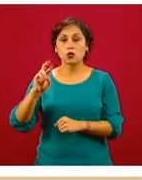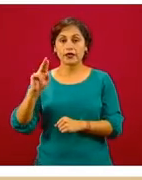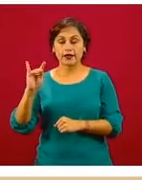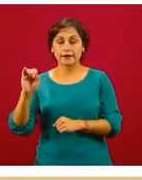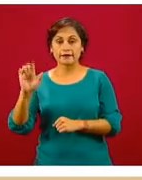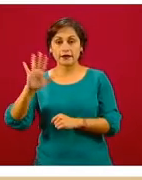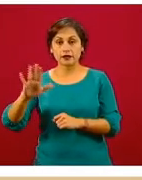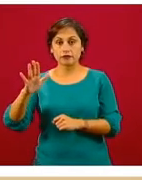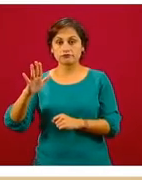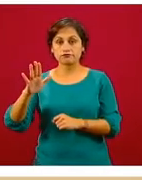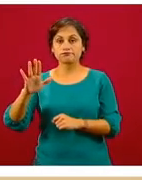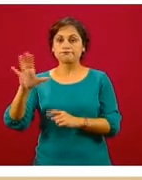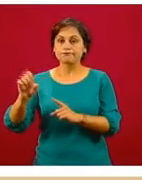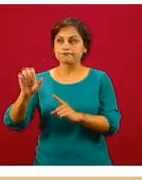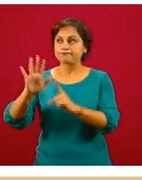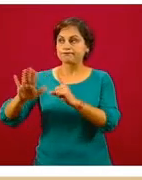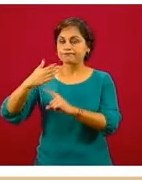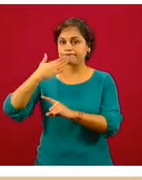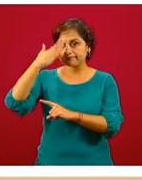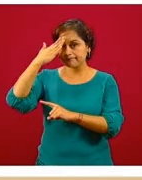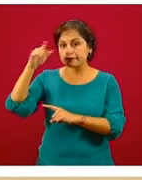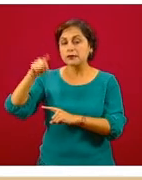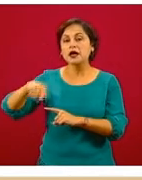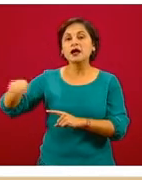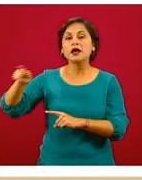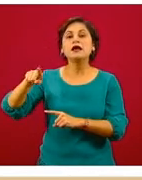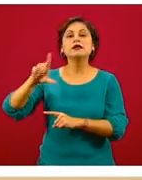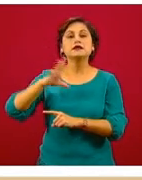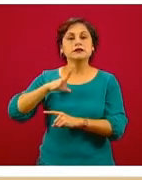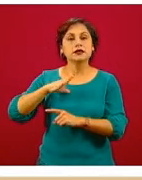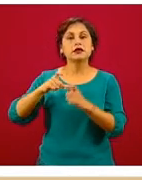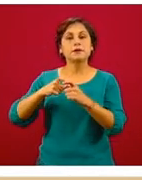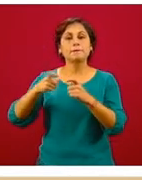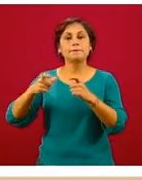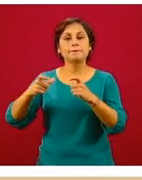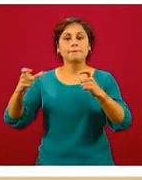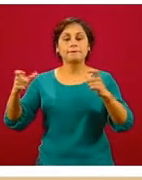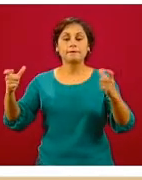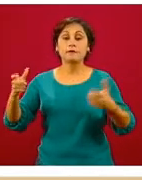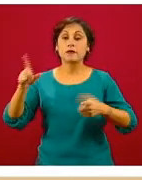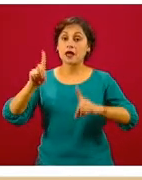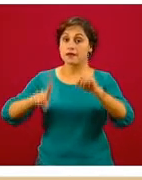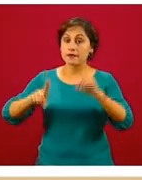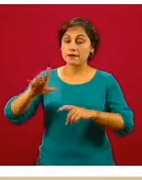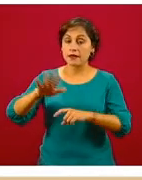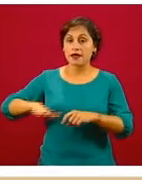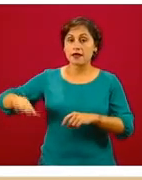And the Eastern Mediterranean, they also continue to be declining.